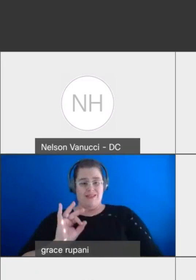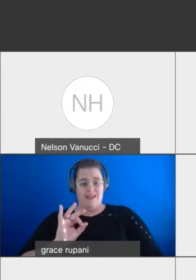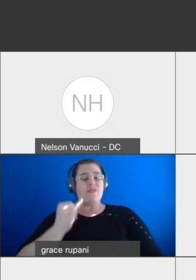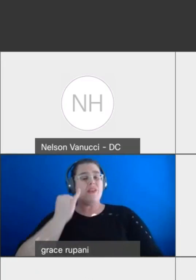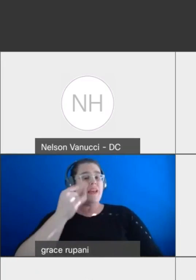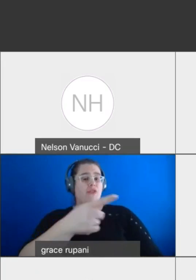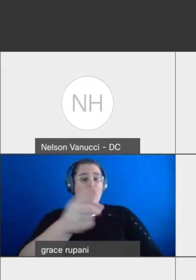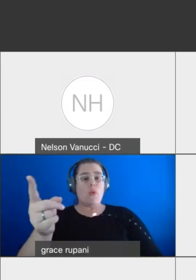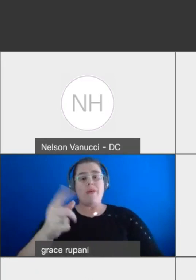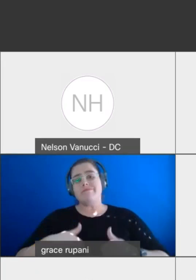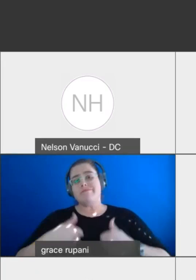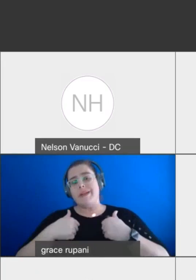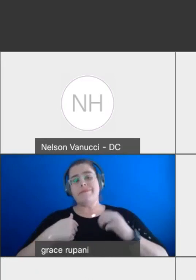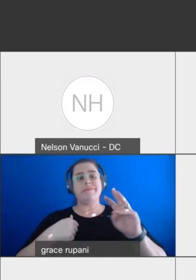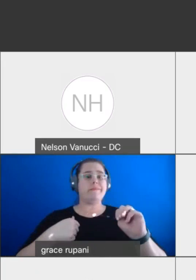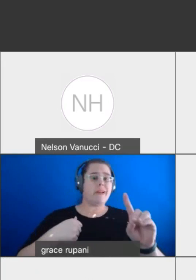another state,